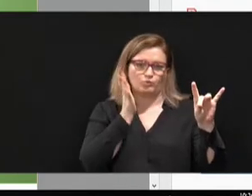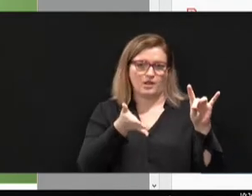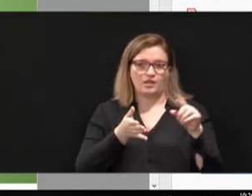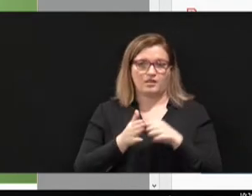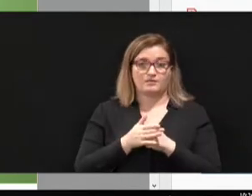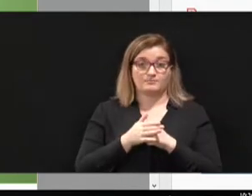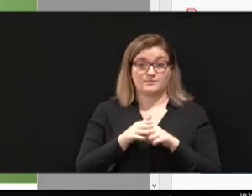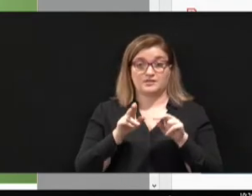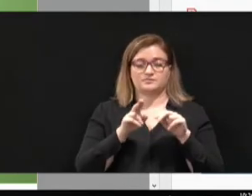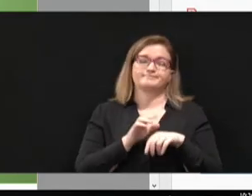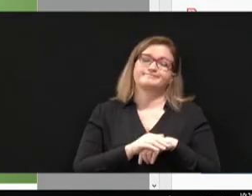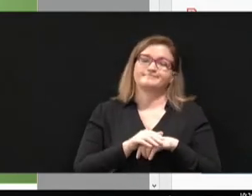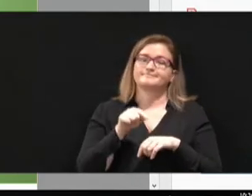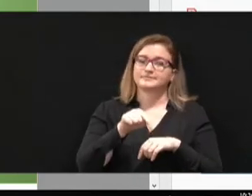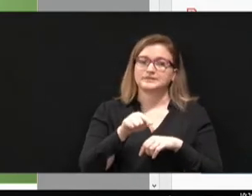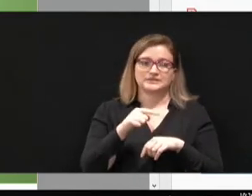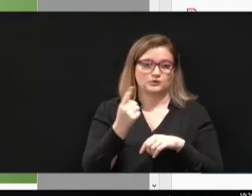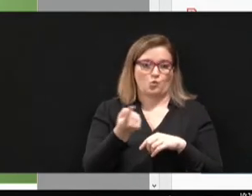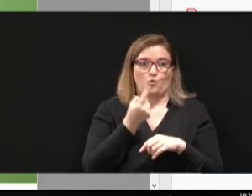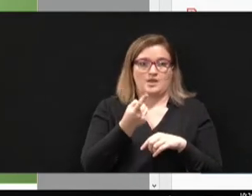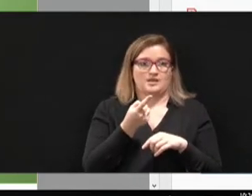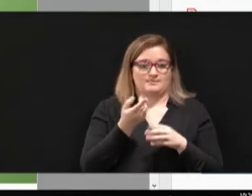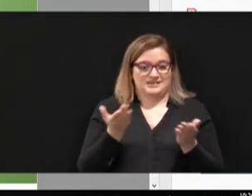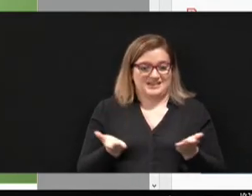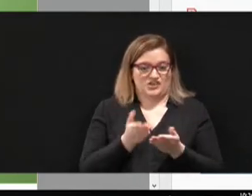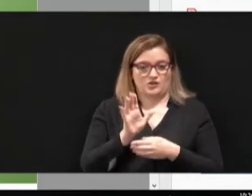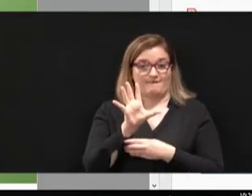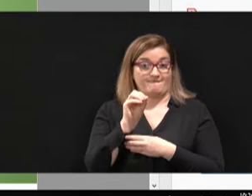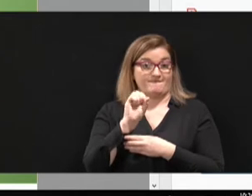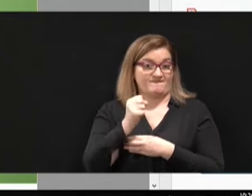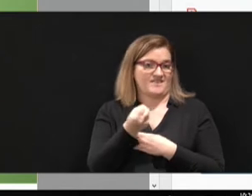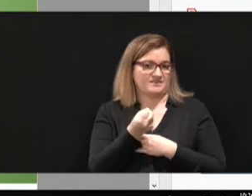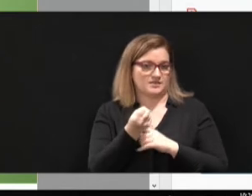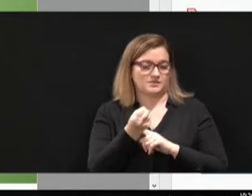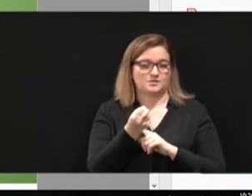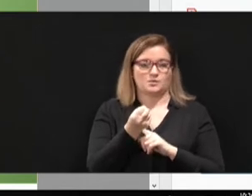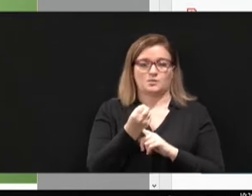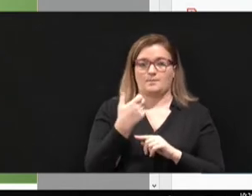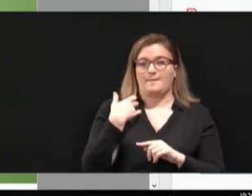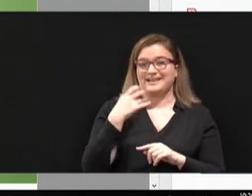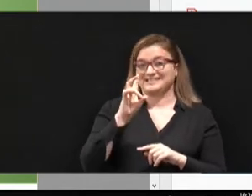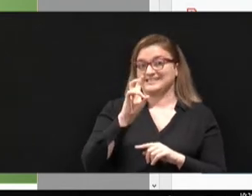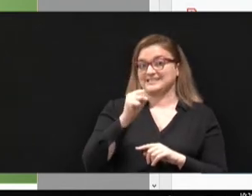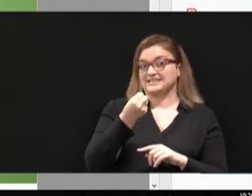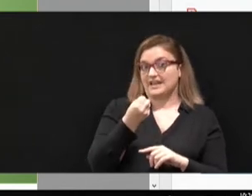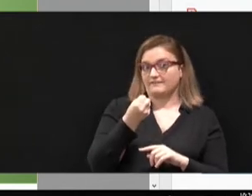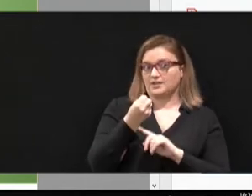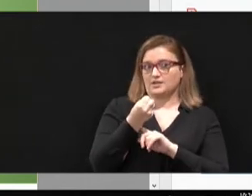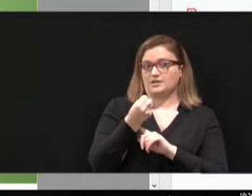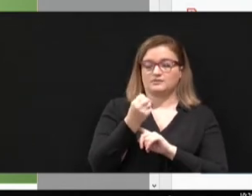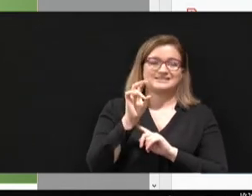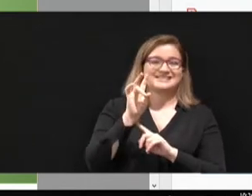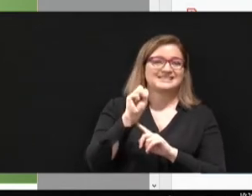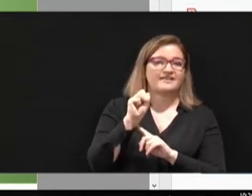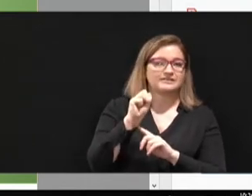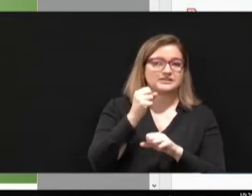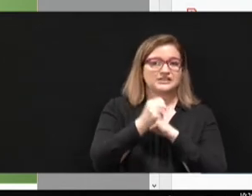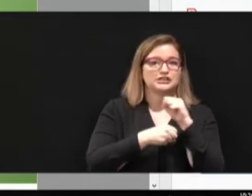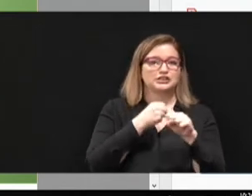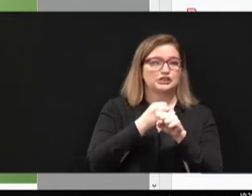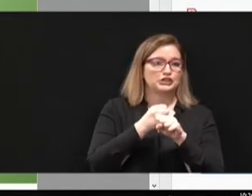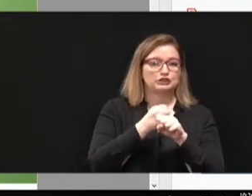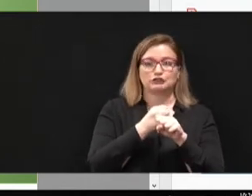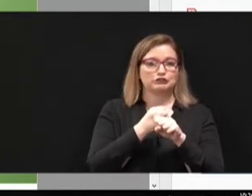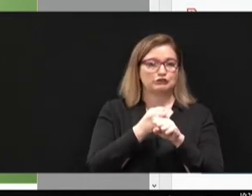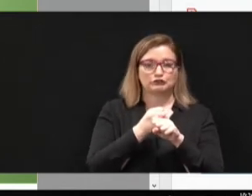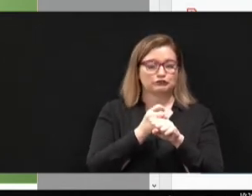50s. So in the last 70 years, where, you know, prior to that, kids would take off and go work in the fields